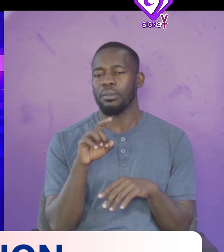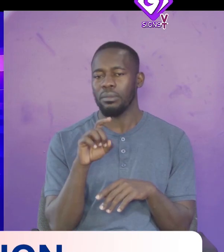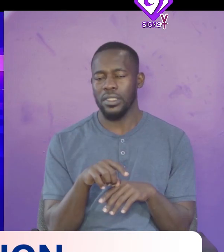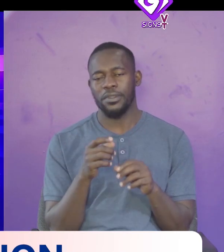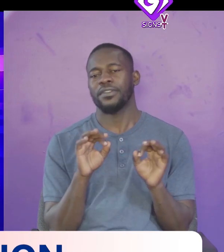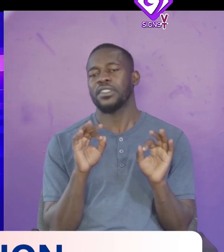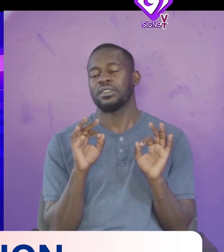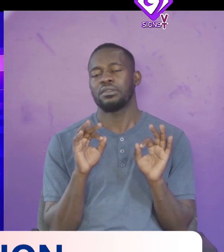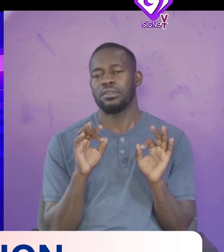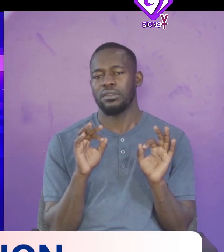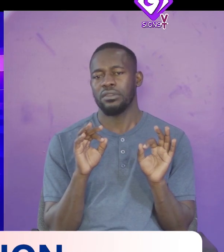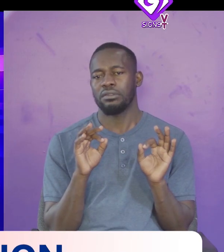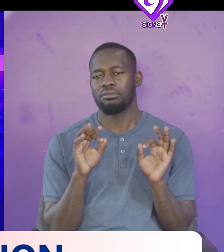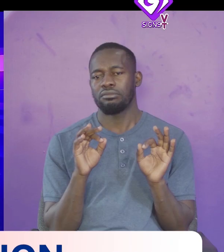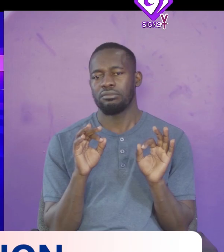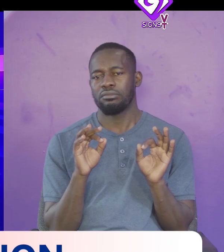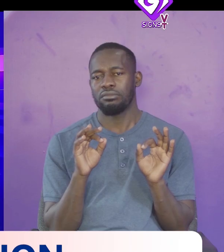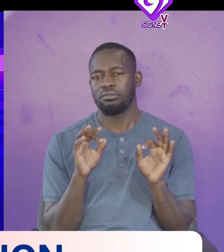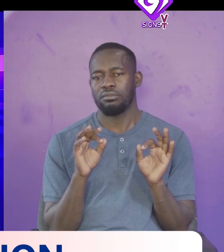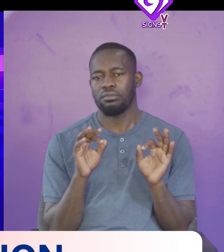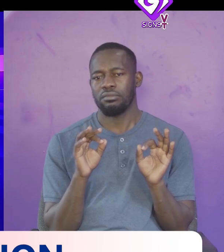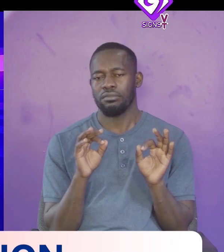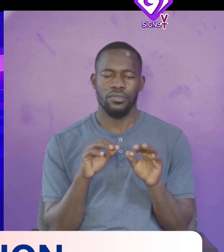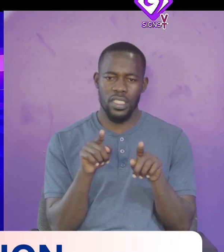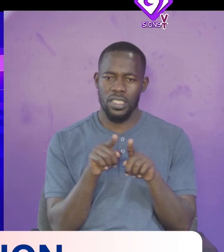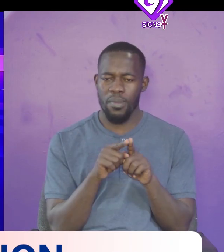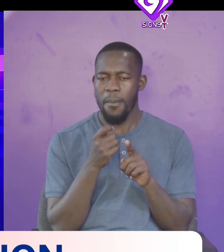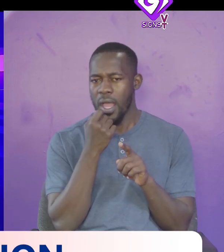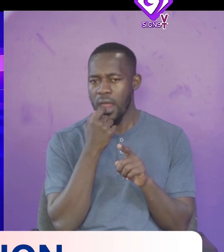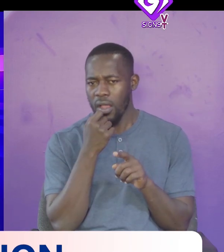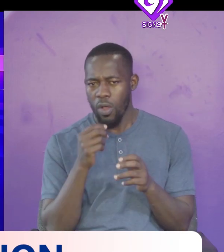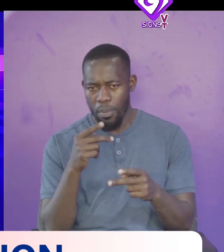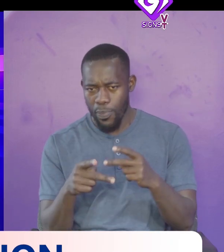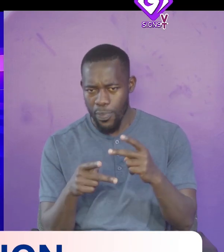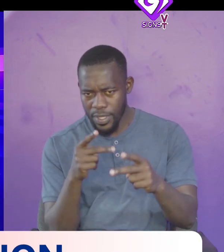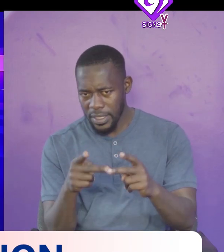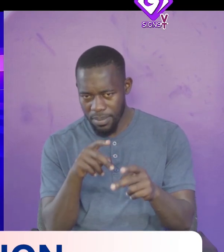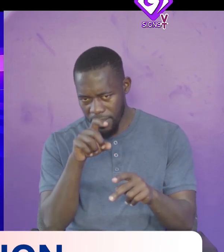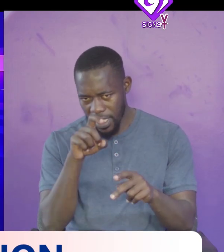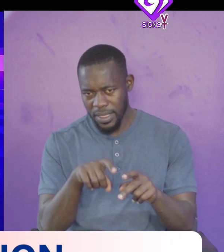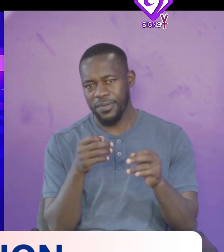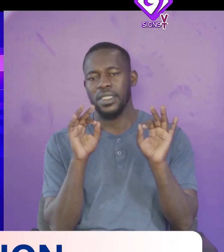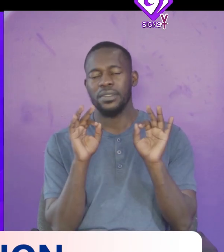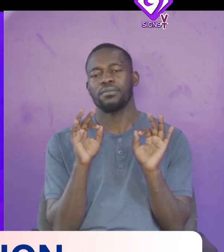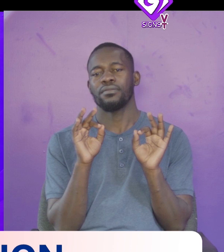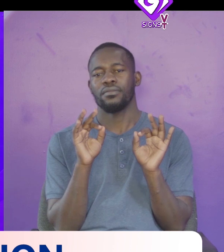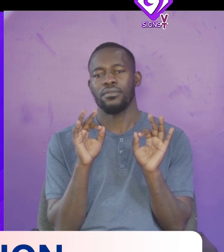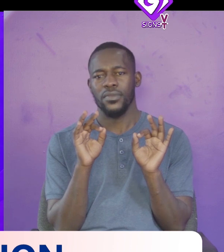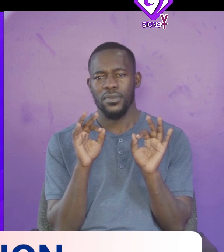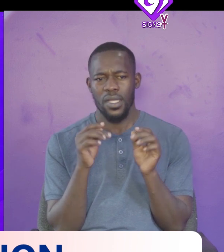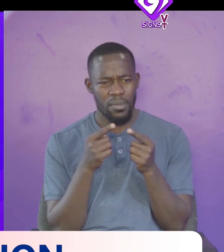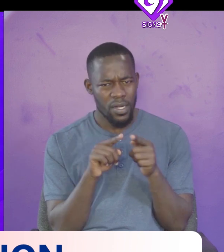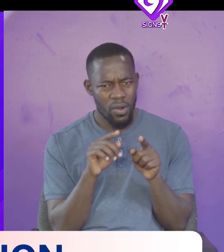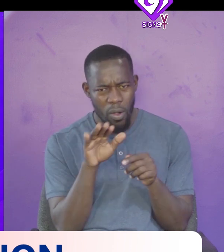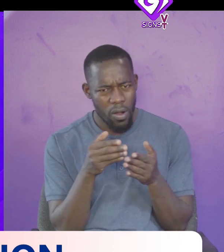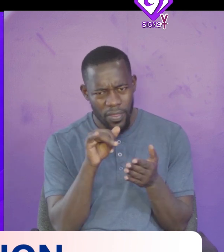call them the procedures. Okay. The medical procedures that are very basic. Currently, are these things taxed?